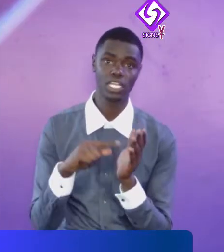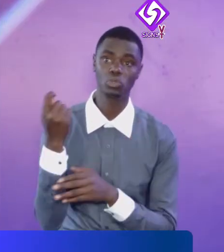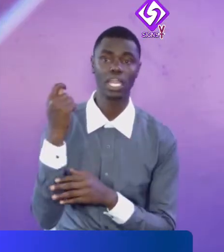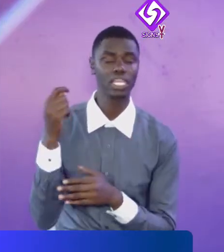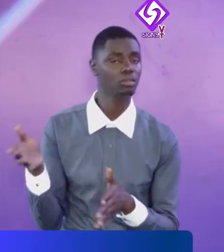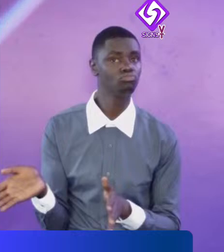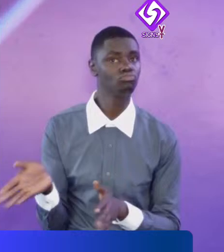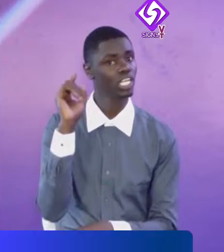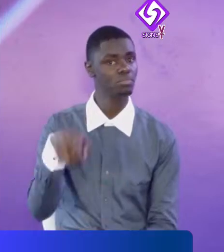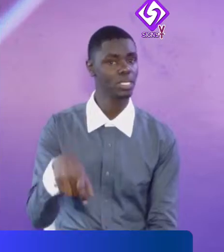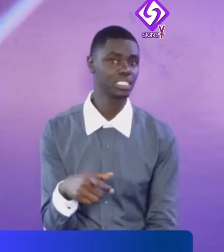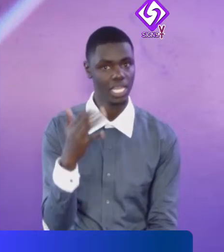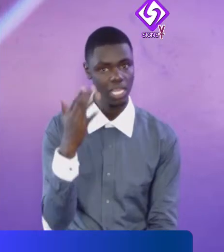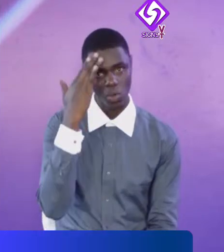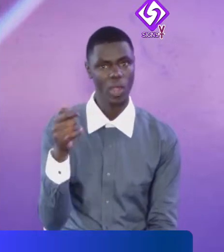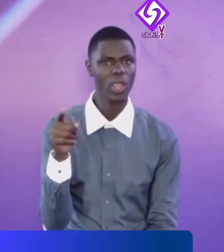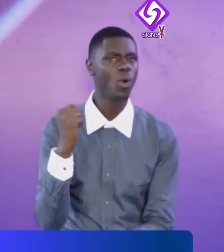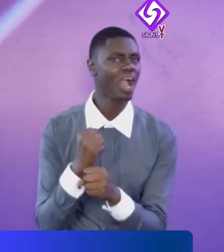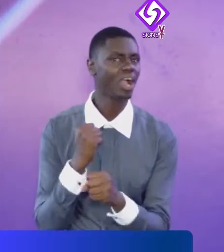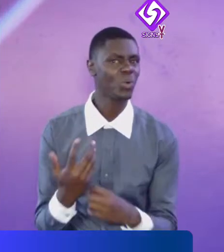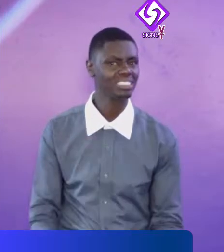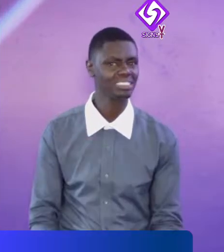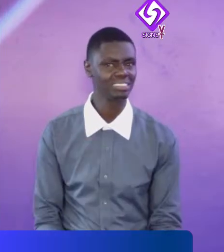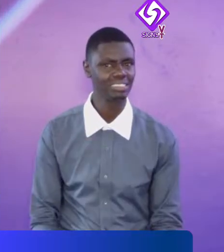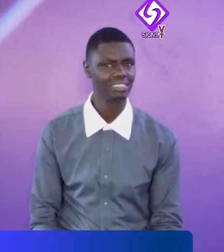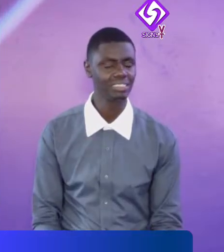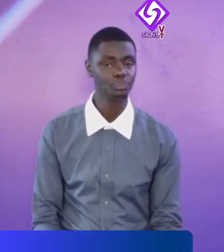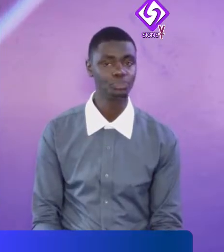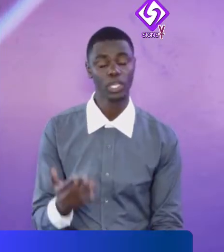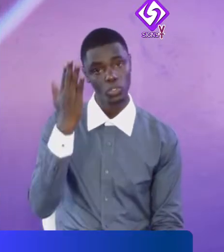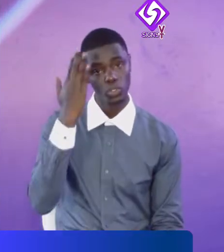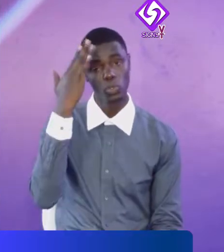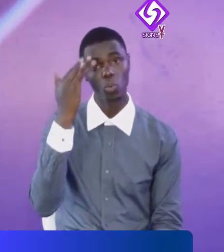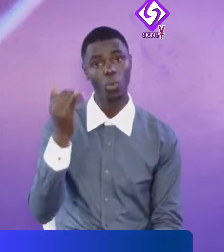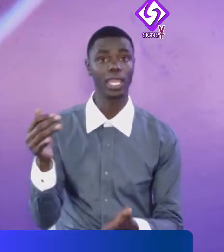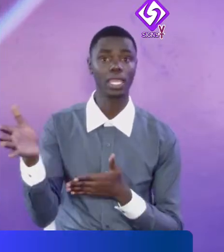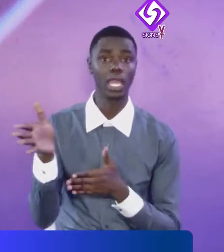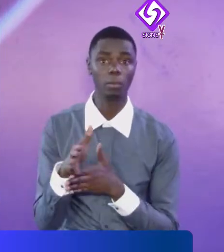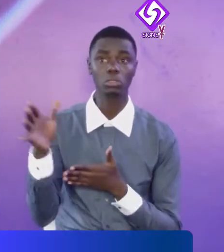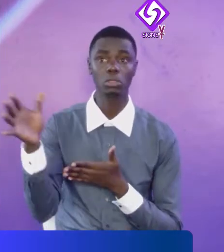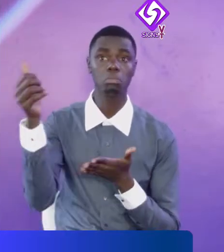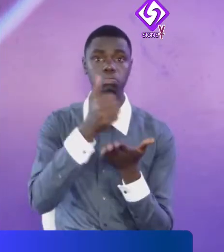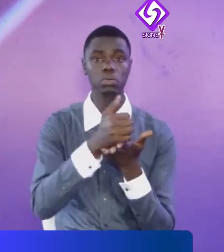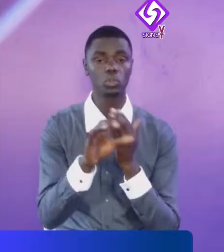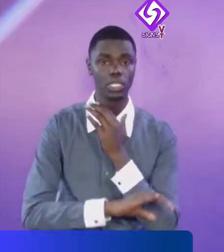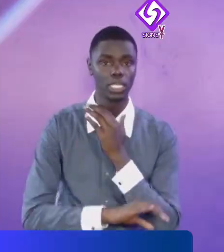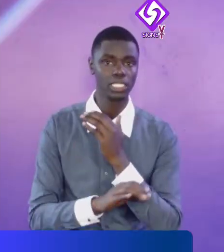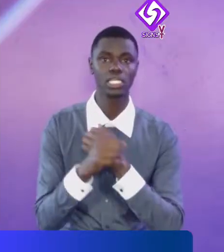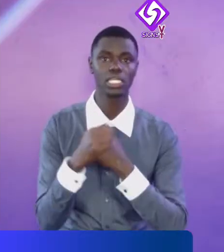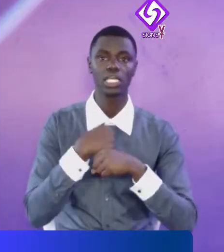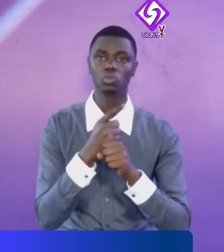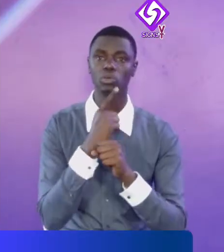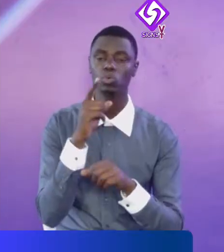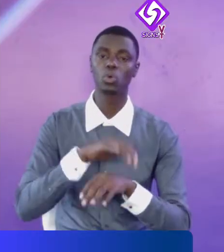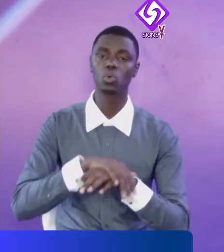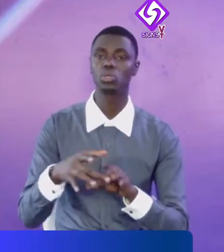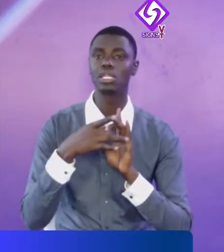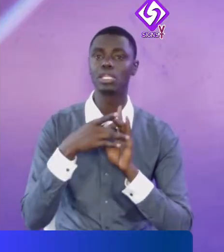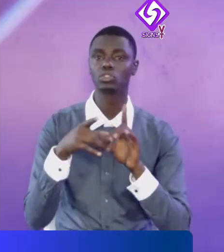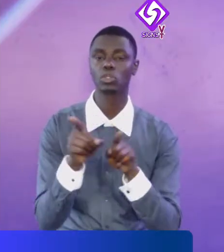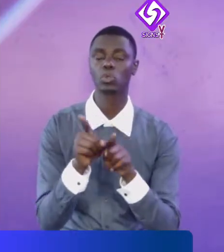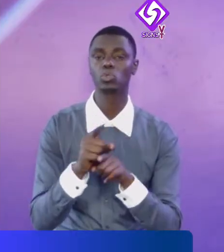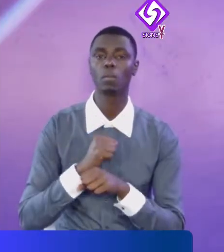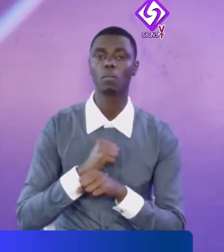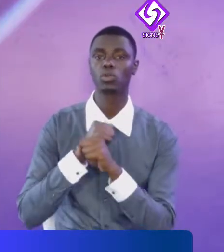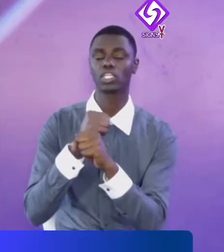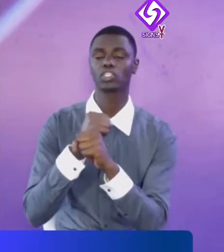leave. Yes, because what is work? Do you know why ambassadors are appointed to a country? To ensure a good relationship and protection of the